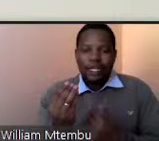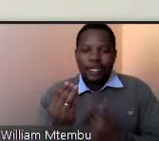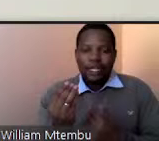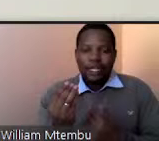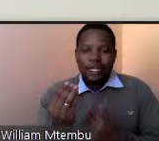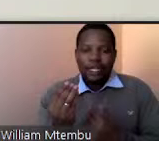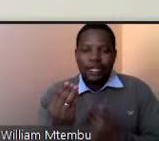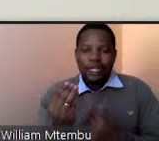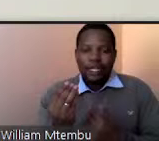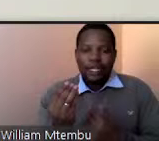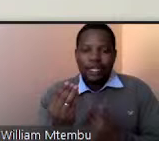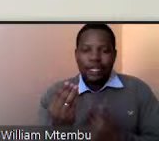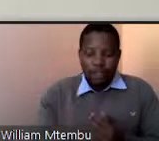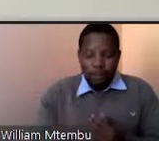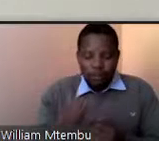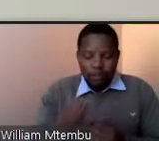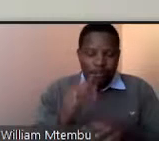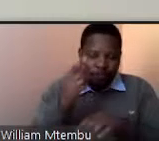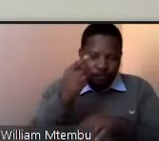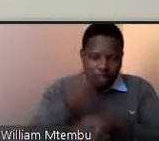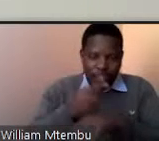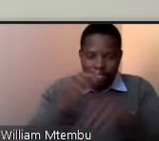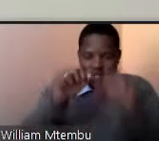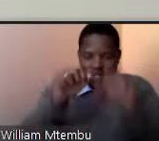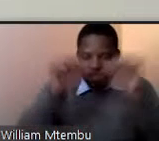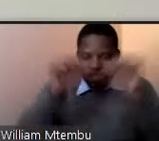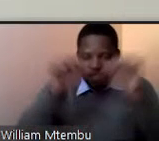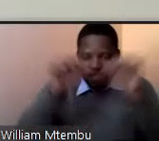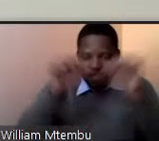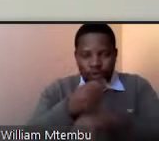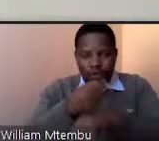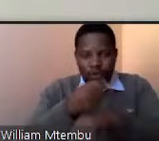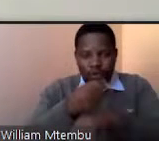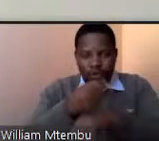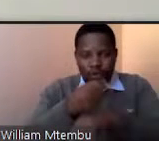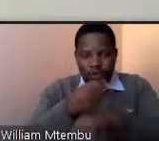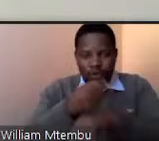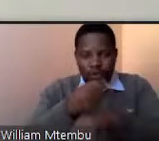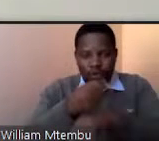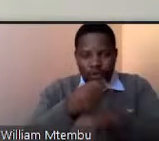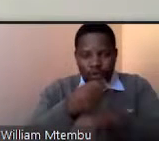warning system. Also, the partnership between